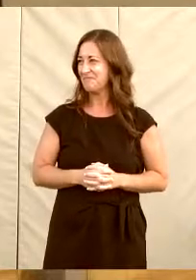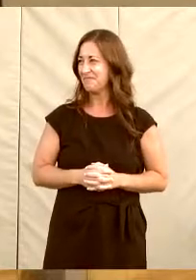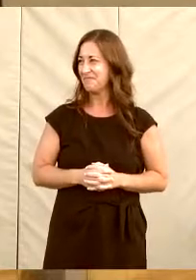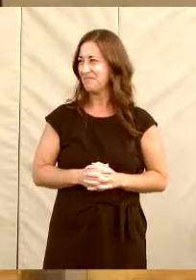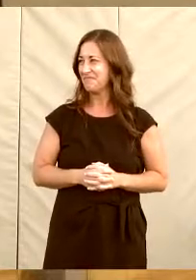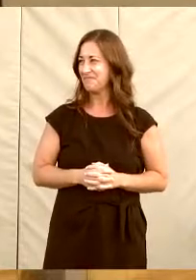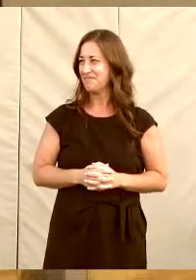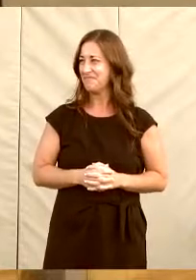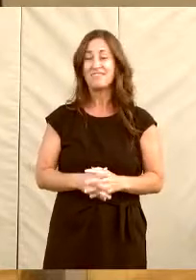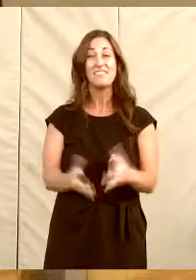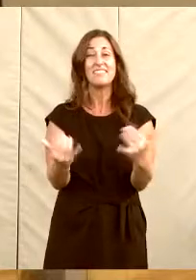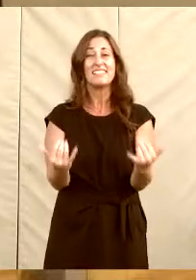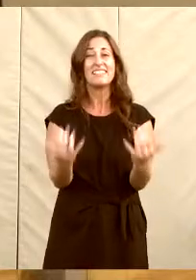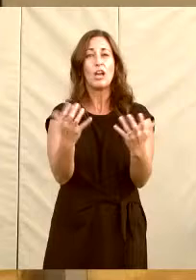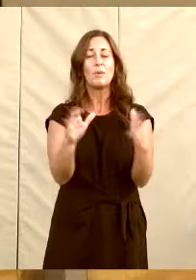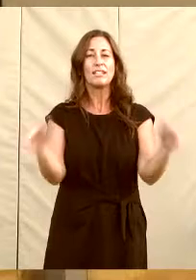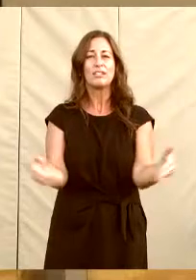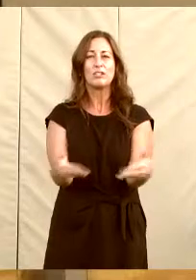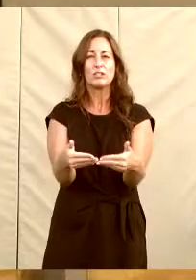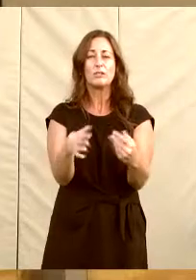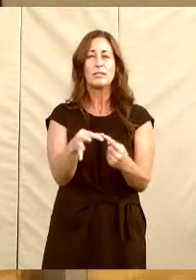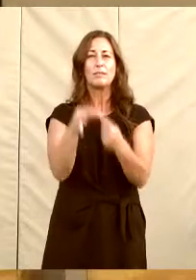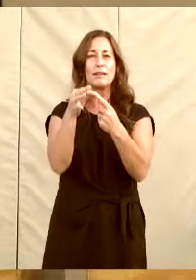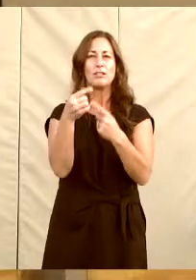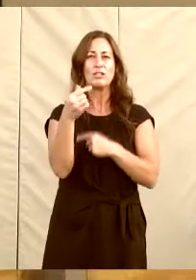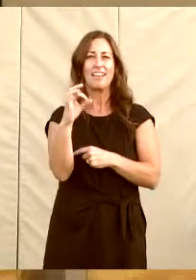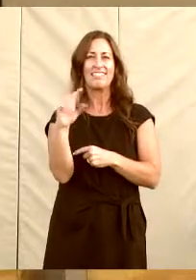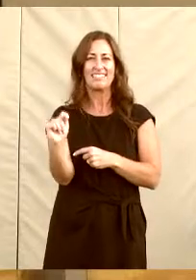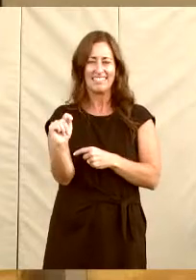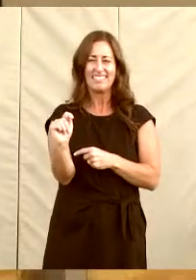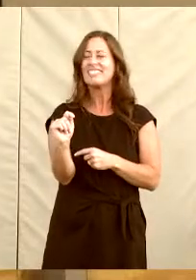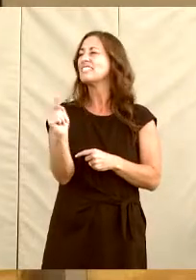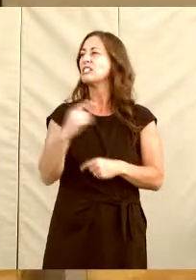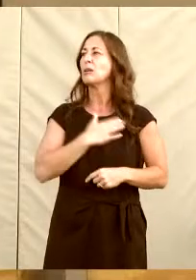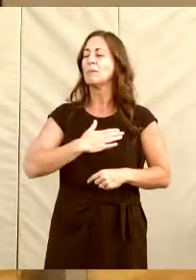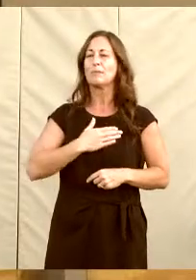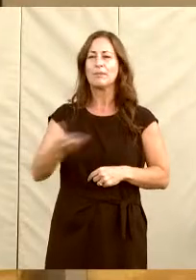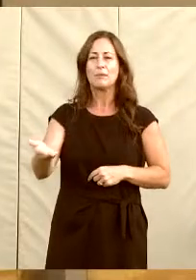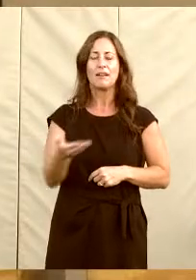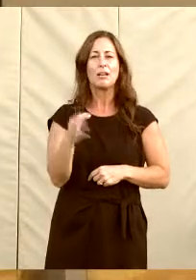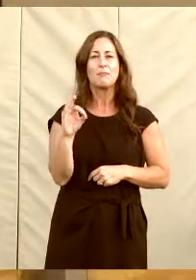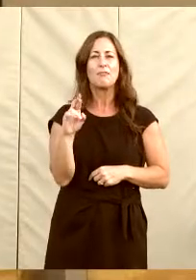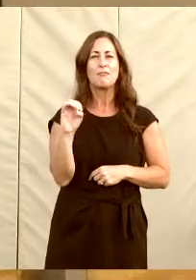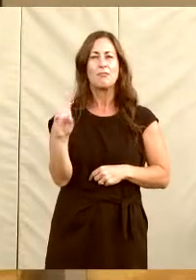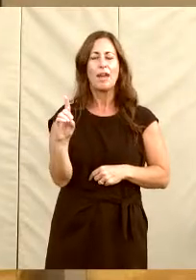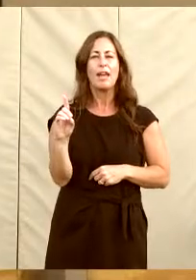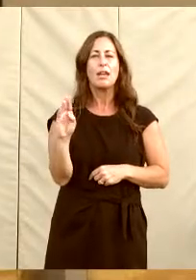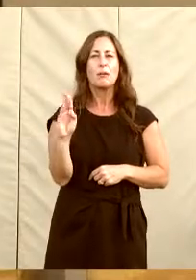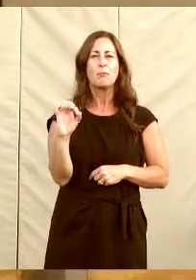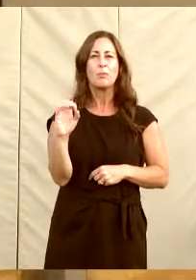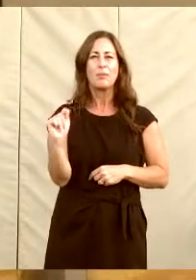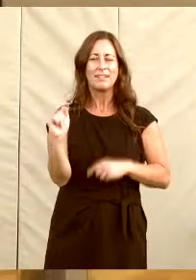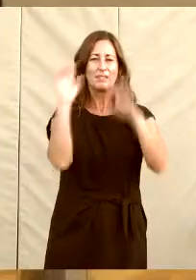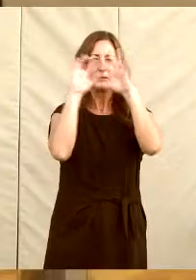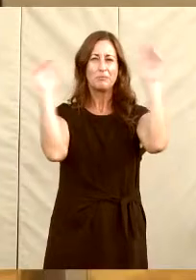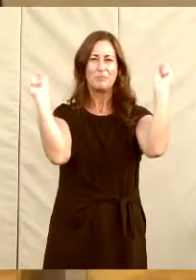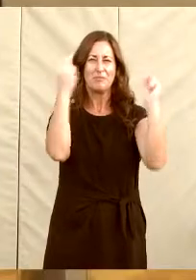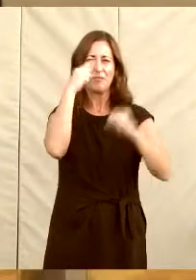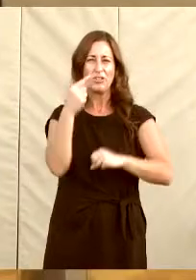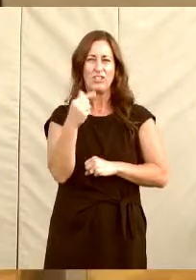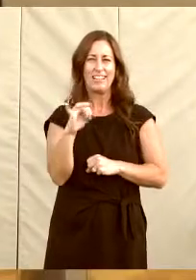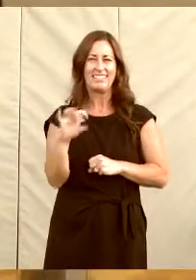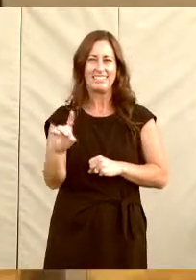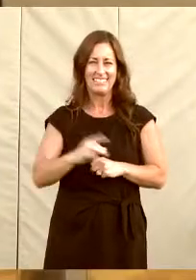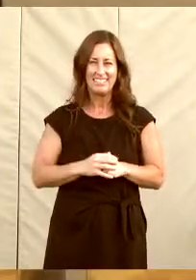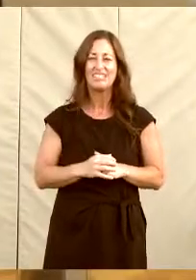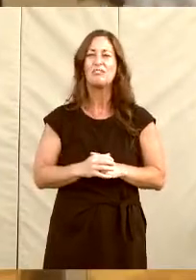At this time, I would like to introduce our special guest to you. Please welcome Dr. Fred Brent, Superintendent of Georgetown Independent School